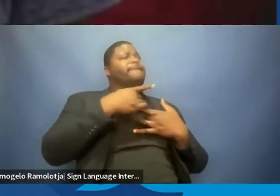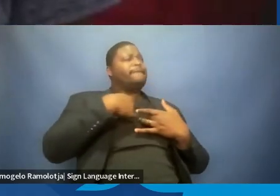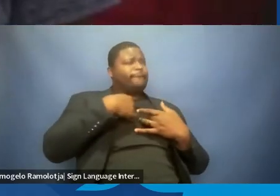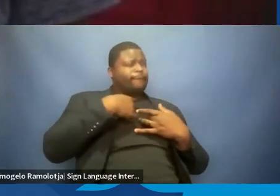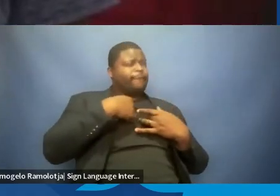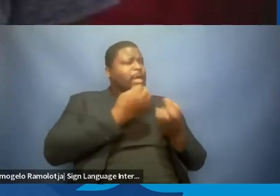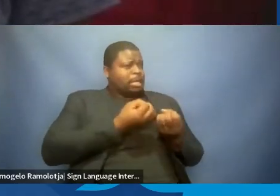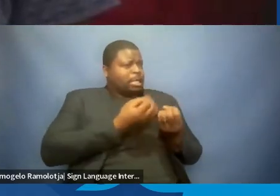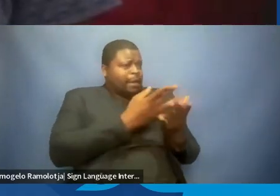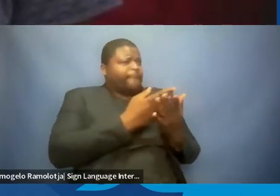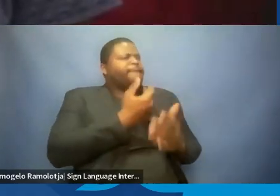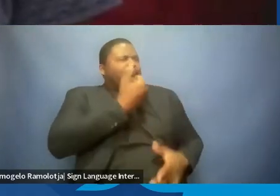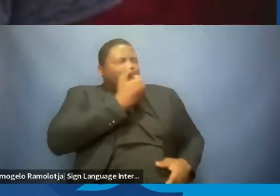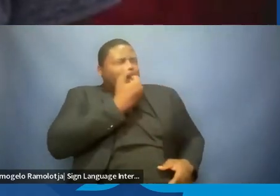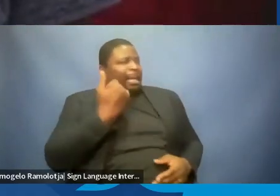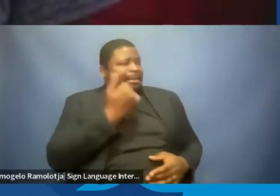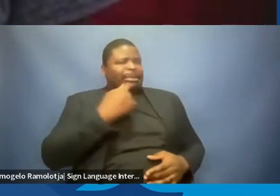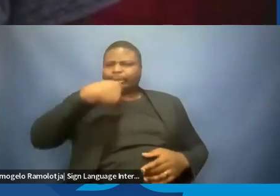a better life.